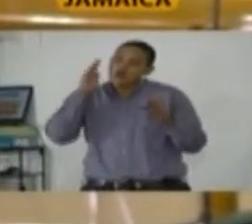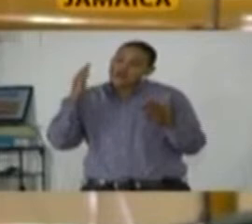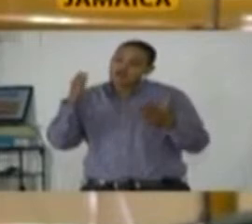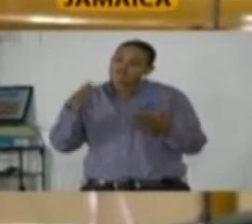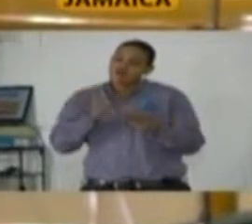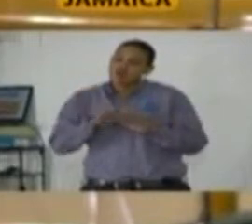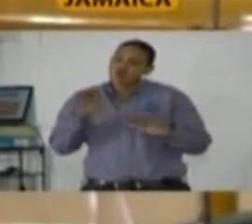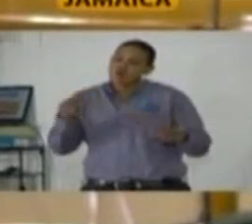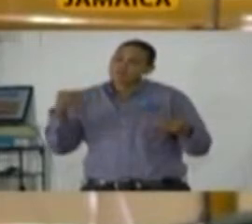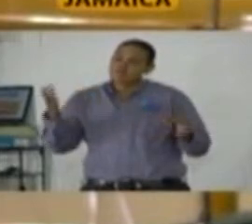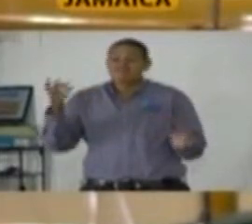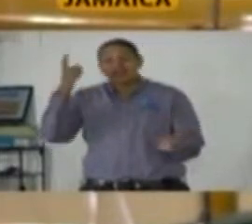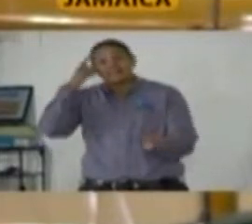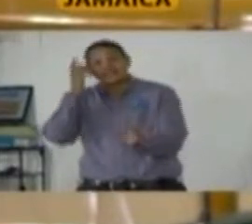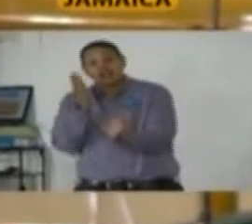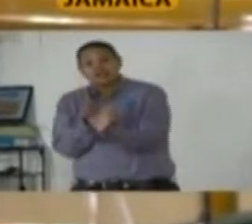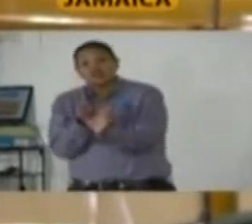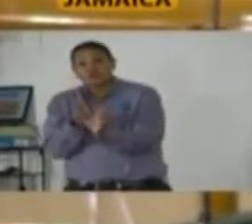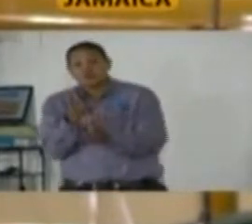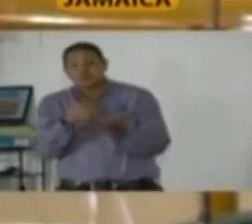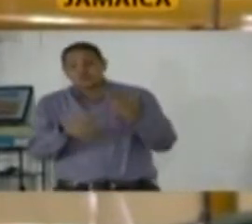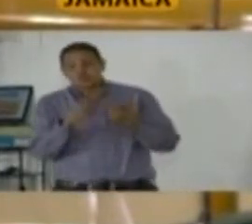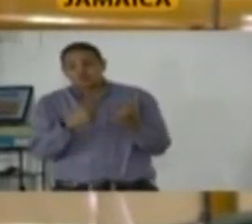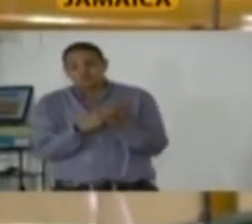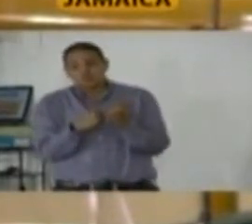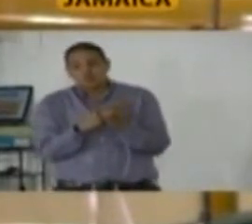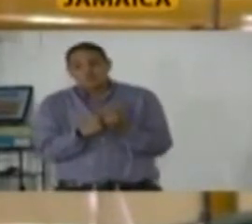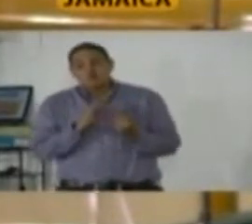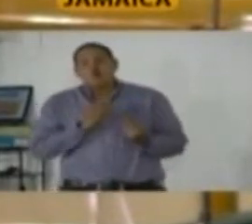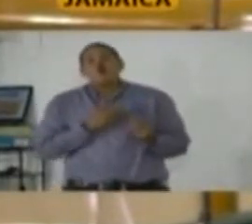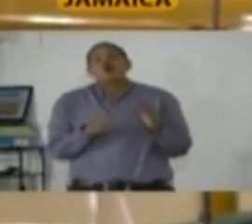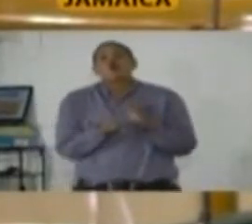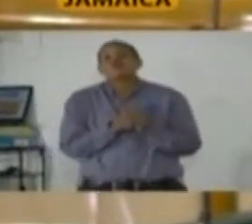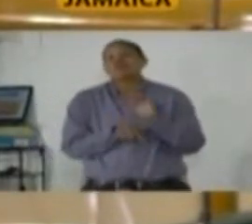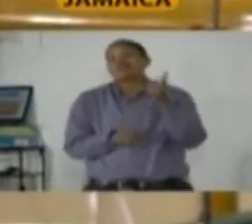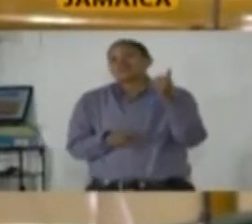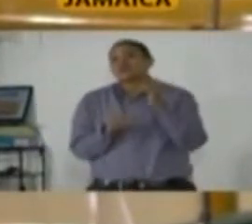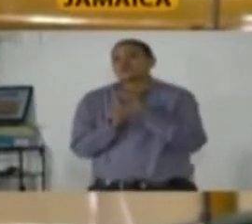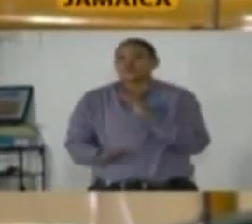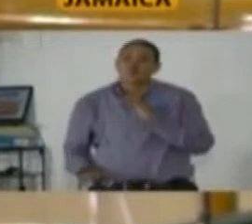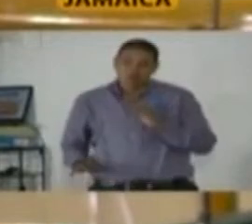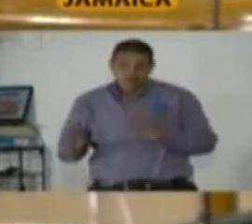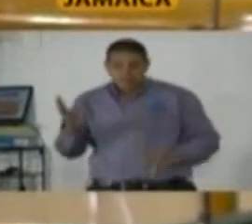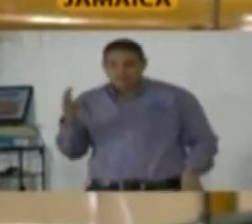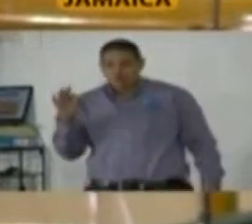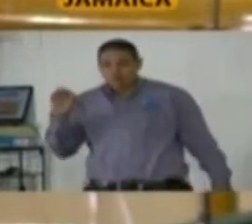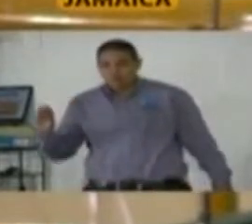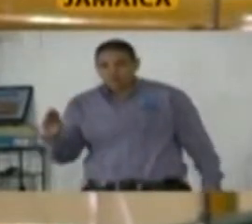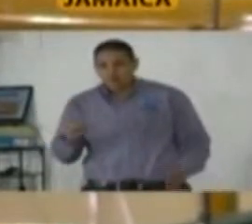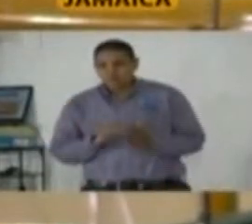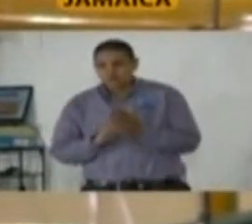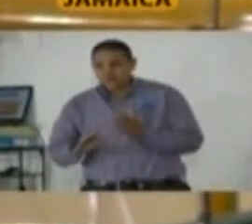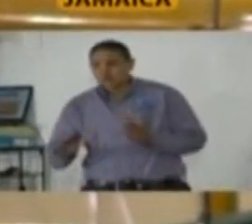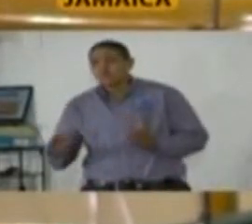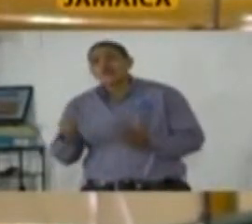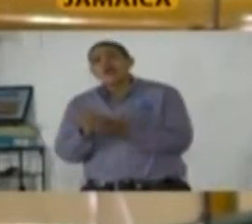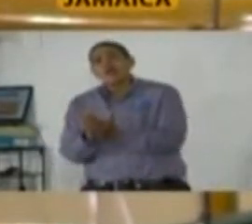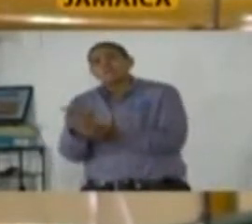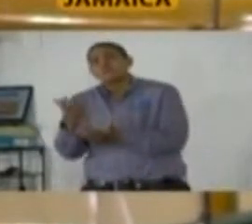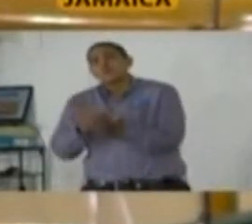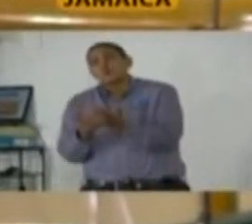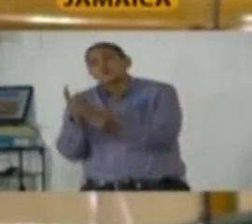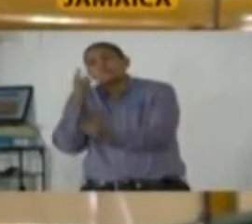providing psychosocial support to our fourth form students or grade 10 students, primarily to help them through this